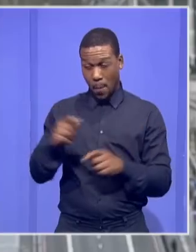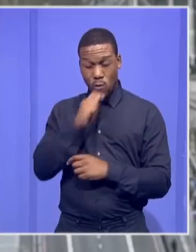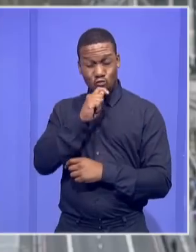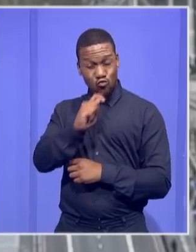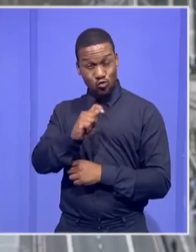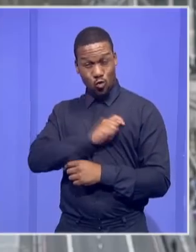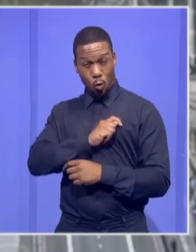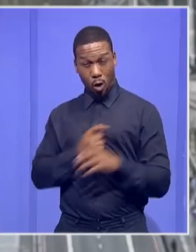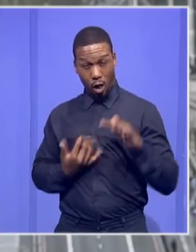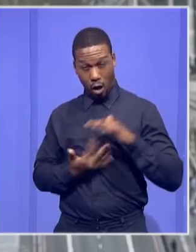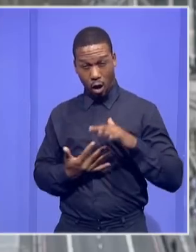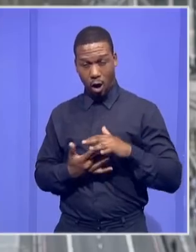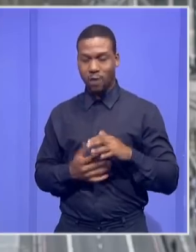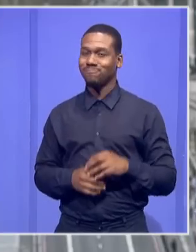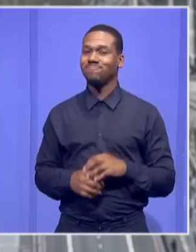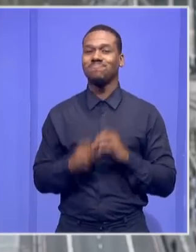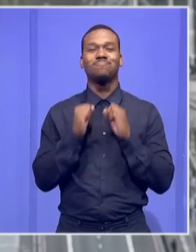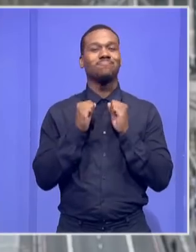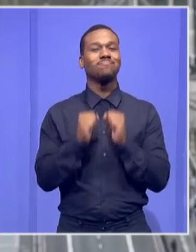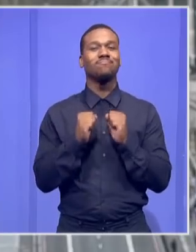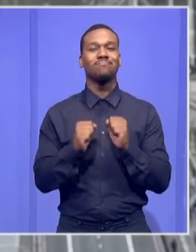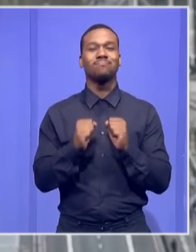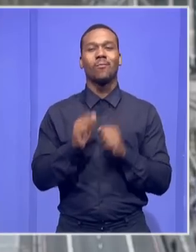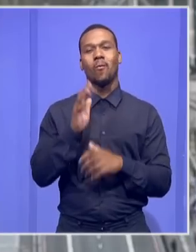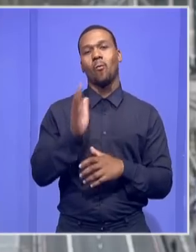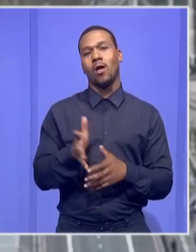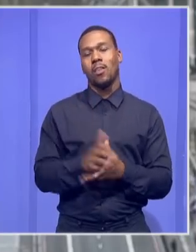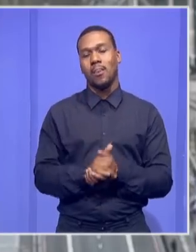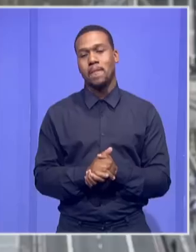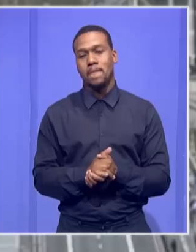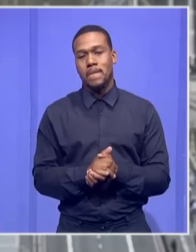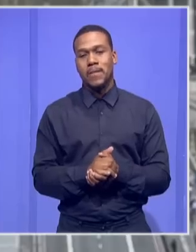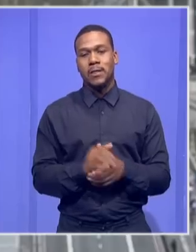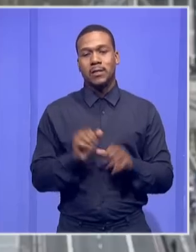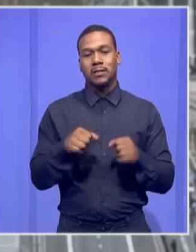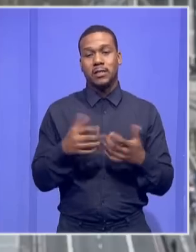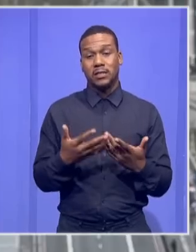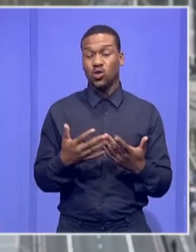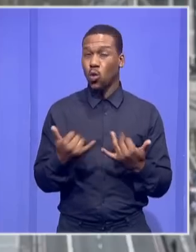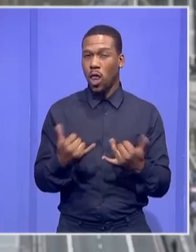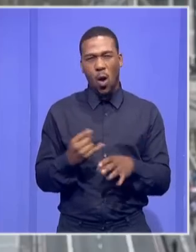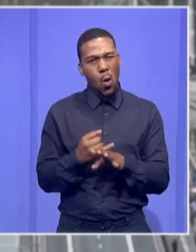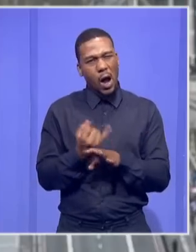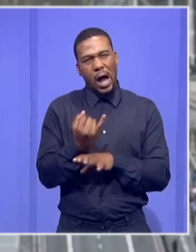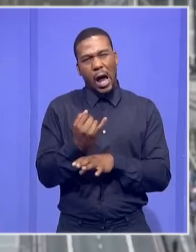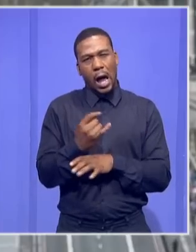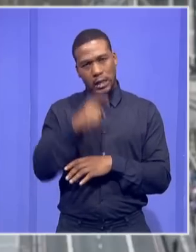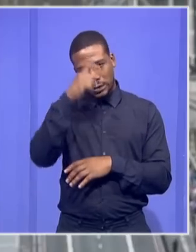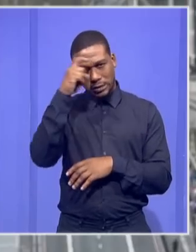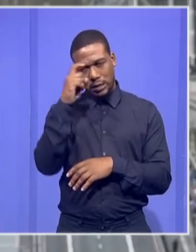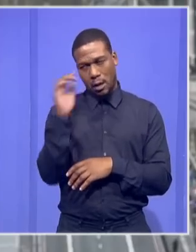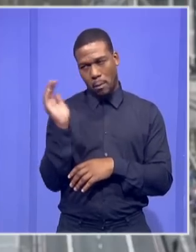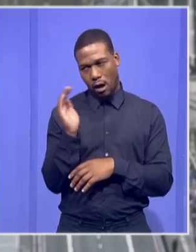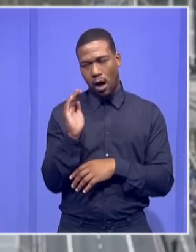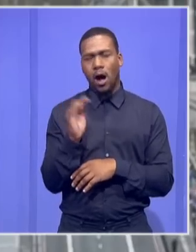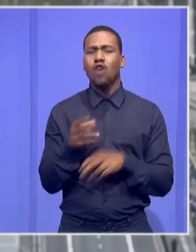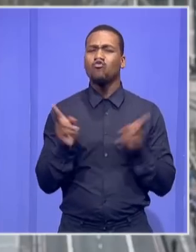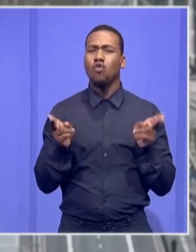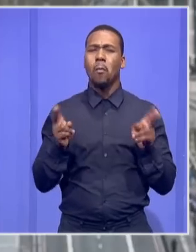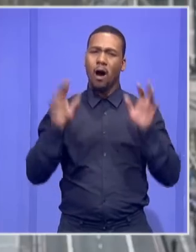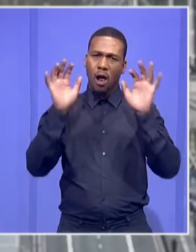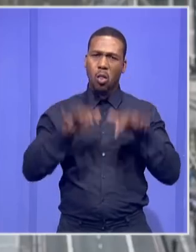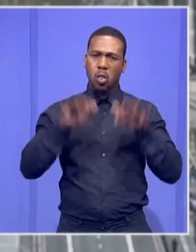very cold, it's been a very cold and wet spring coming into early summer, they are not going to be put off by this. So expect to see